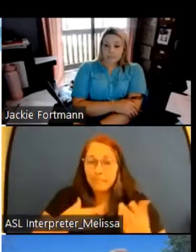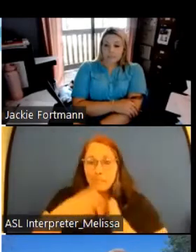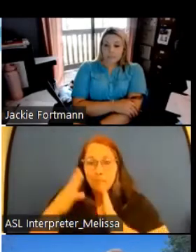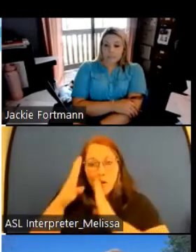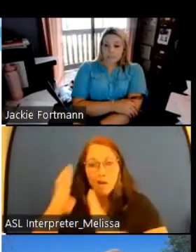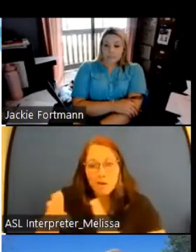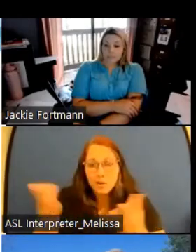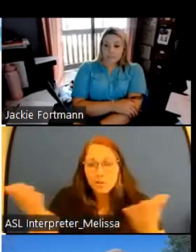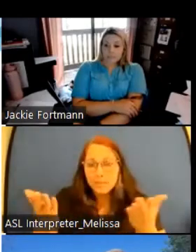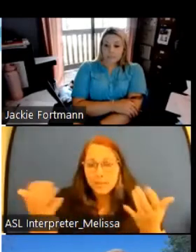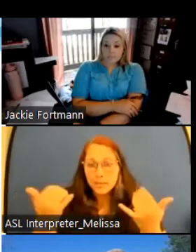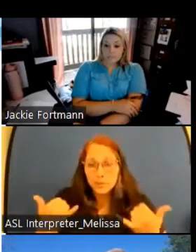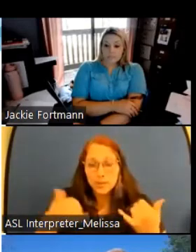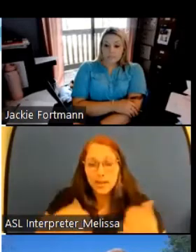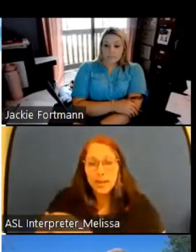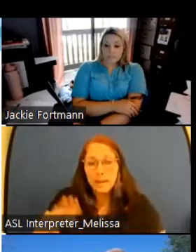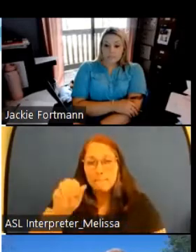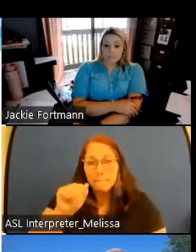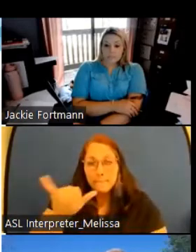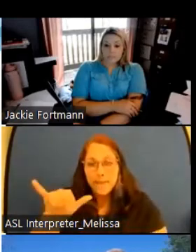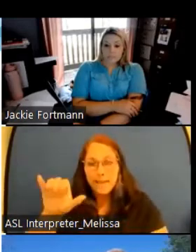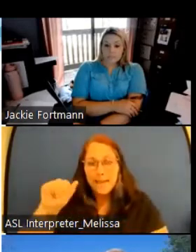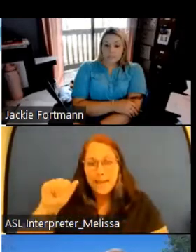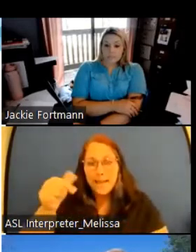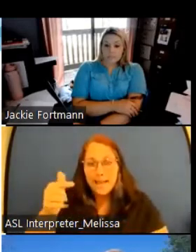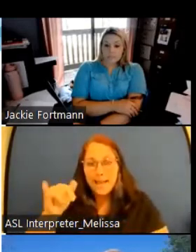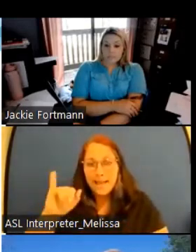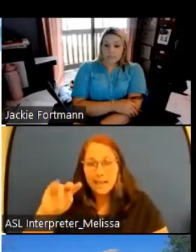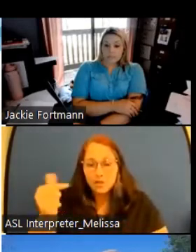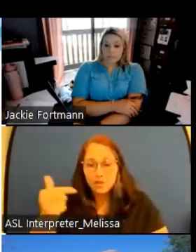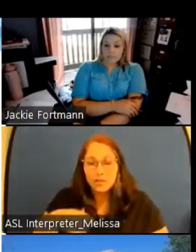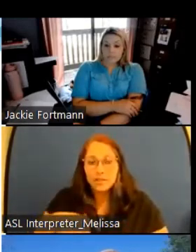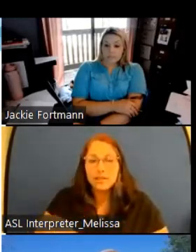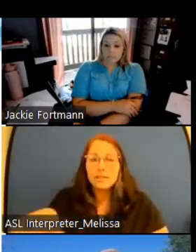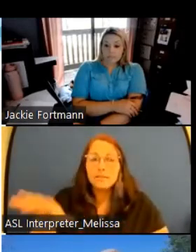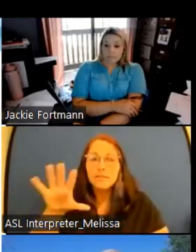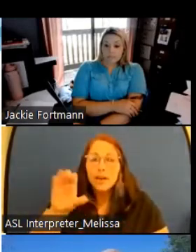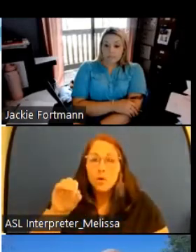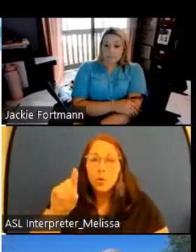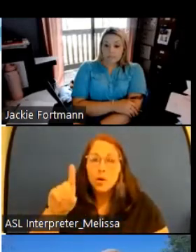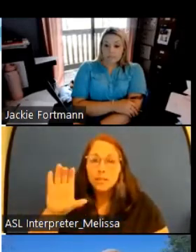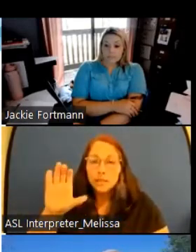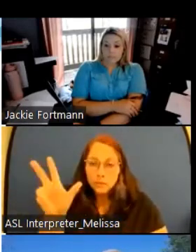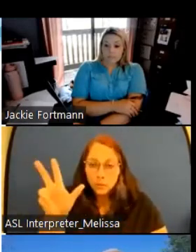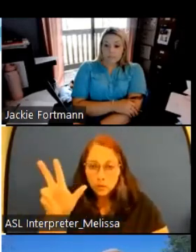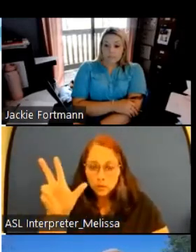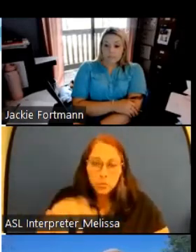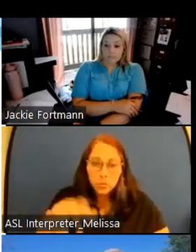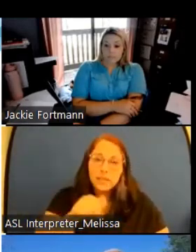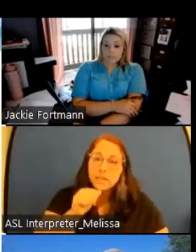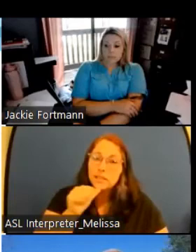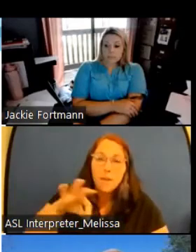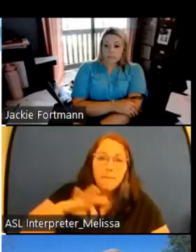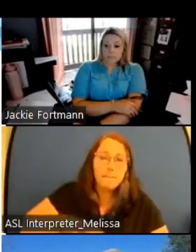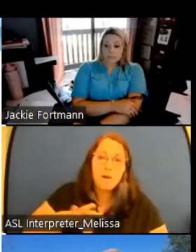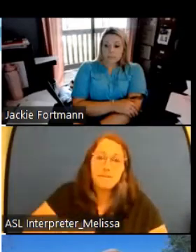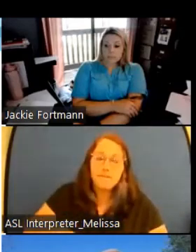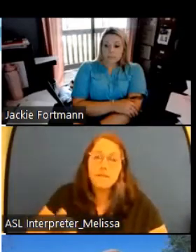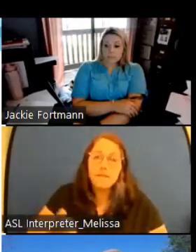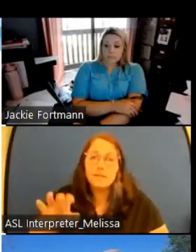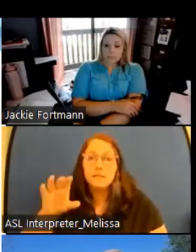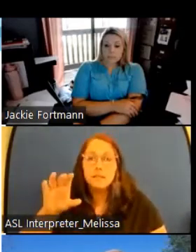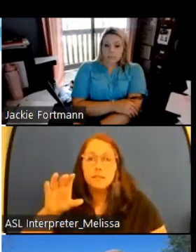Aging is a 501c3 nonprofit corporation. We're headquartered in the town of Urbana, which is in the Northern Neck